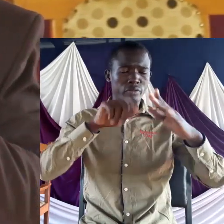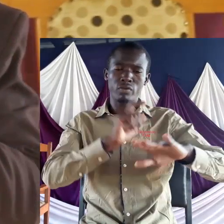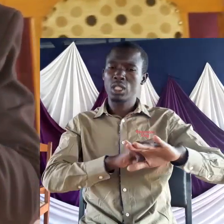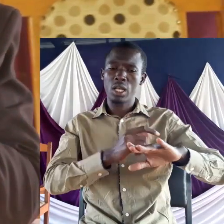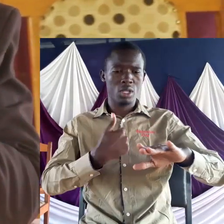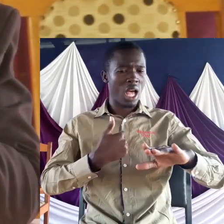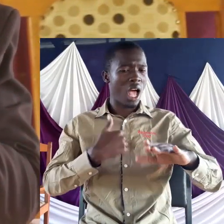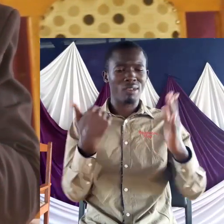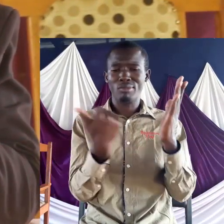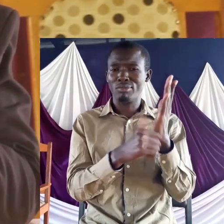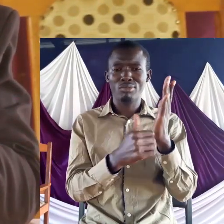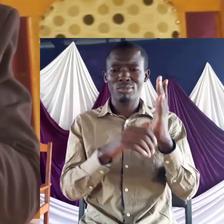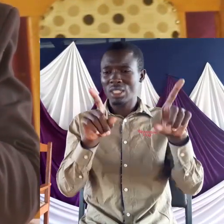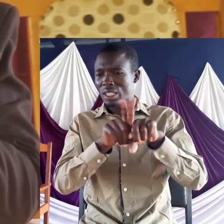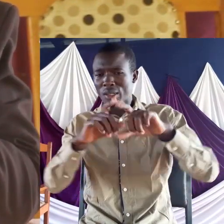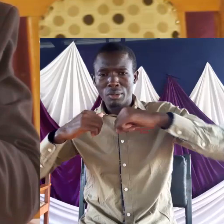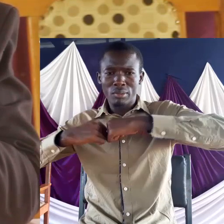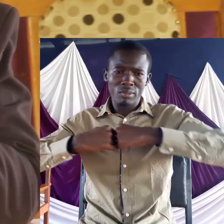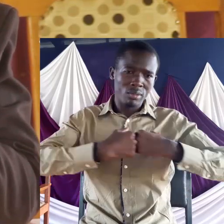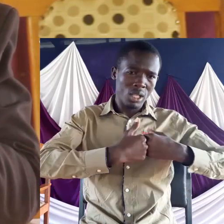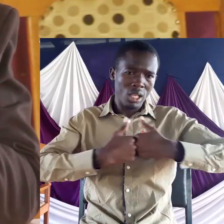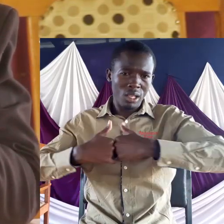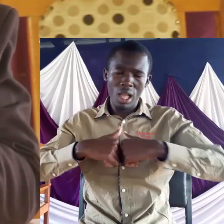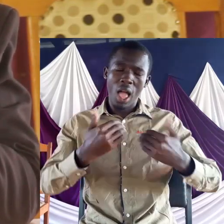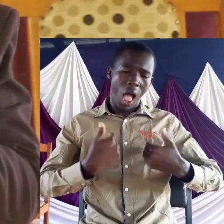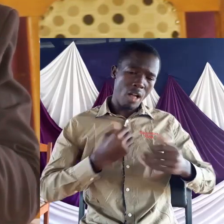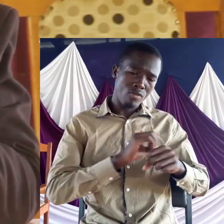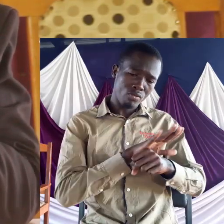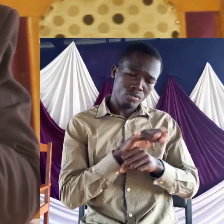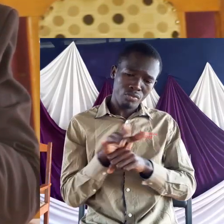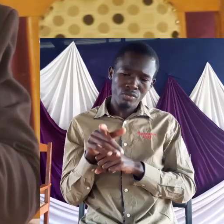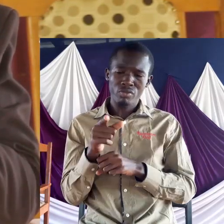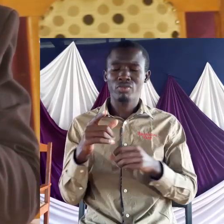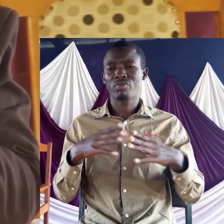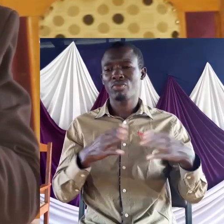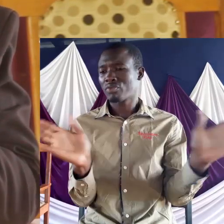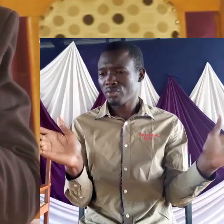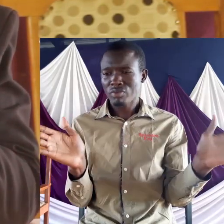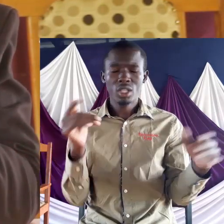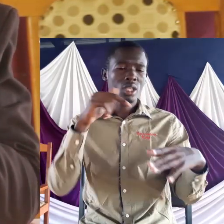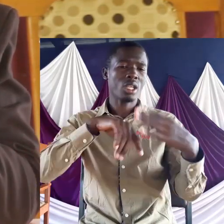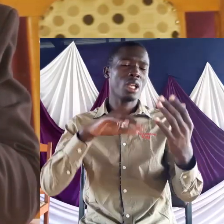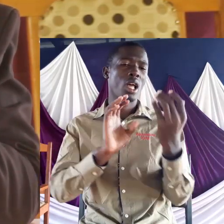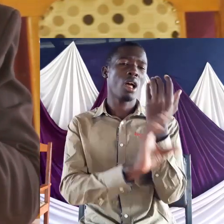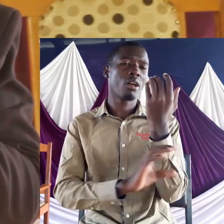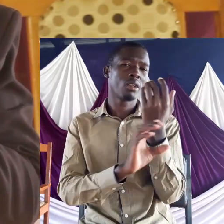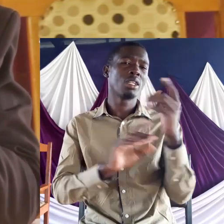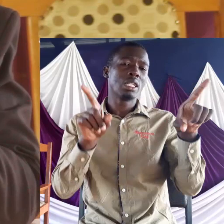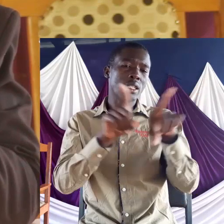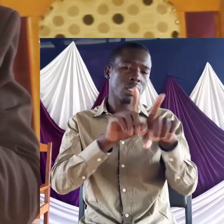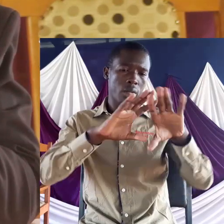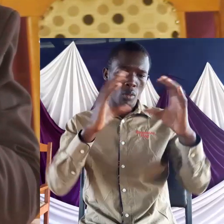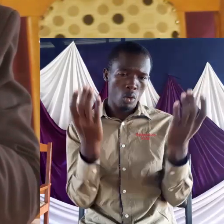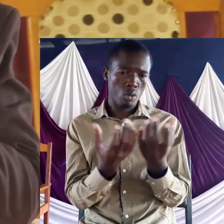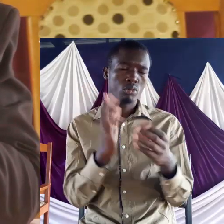crisis. We have the COVID-19 pandemic in our country and in the whole